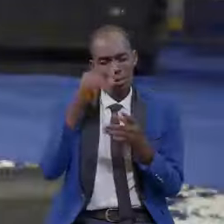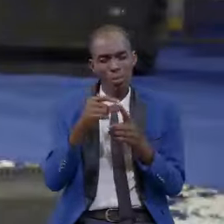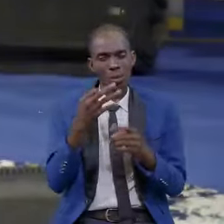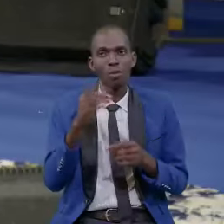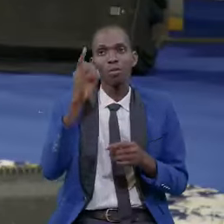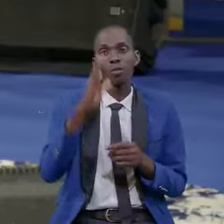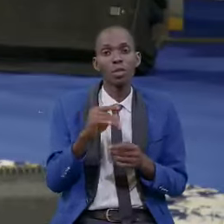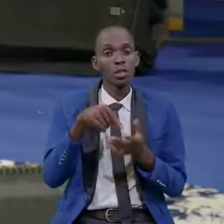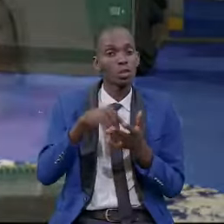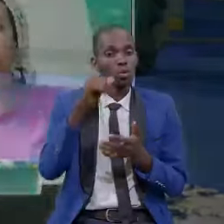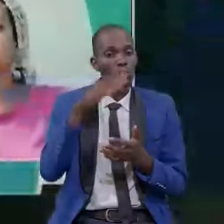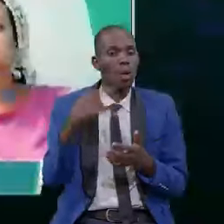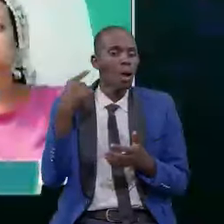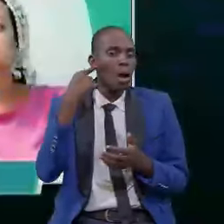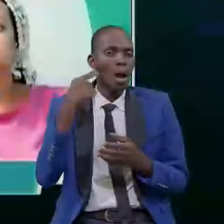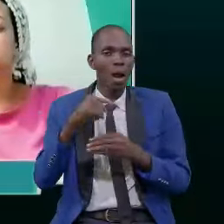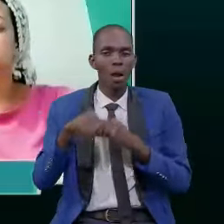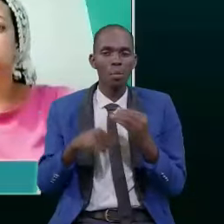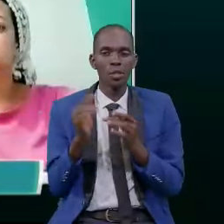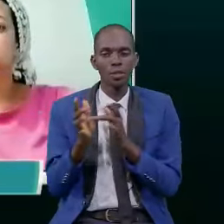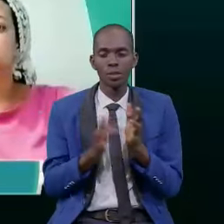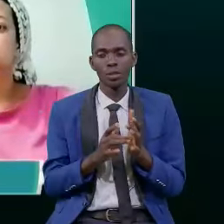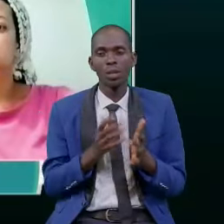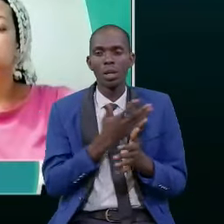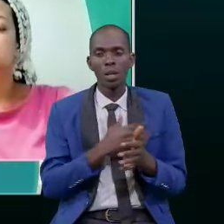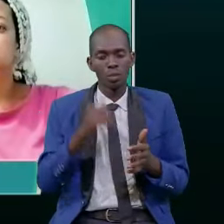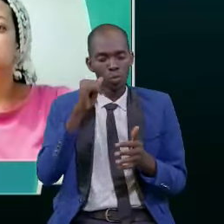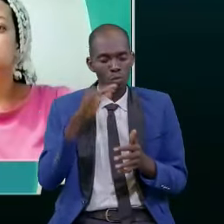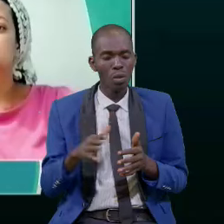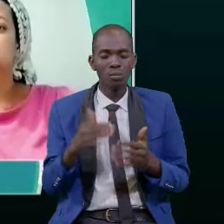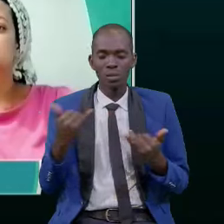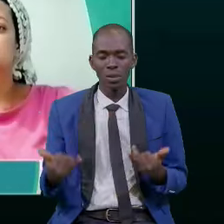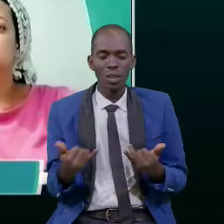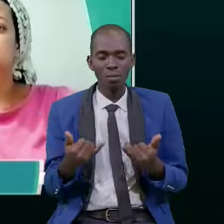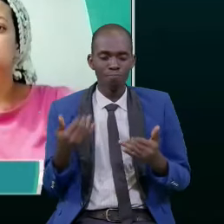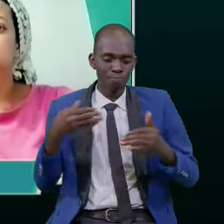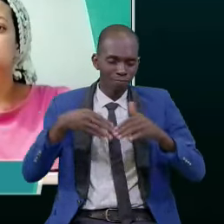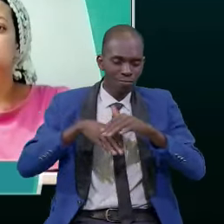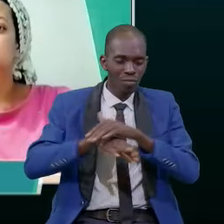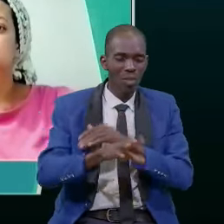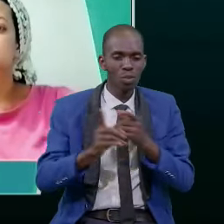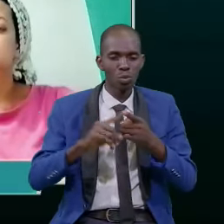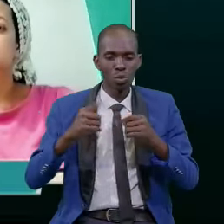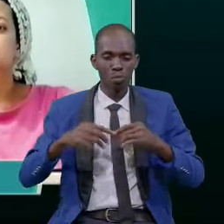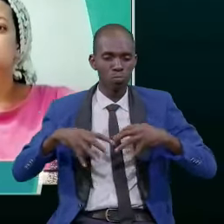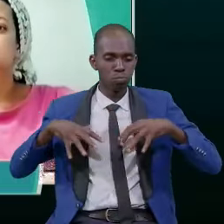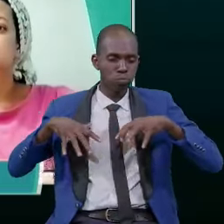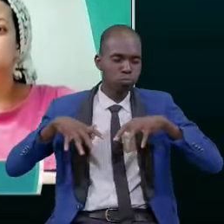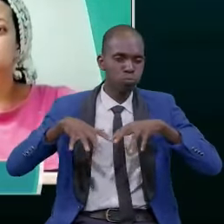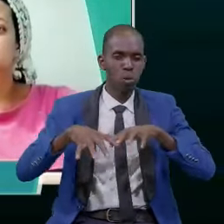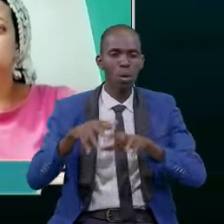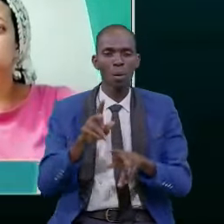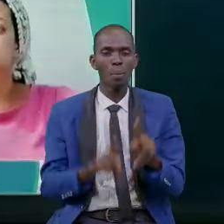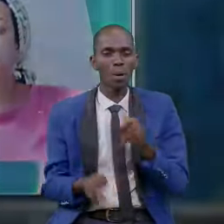Jesus. Then she came in the press behind. She took action on what she